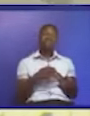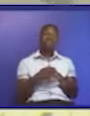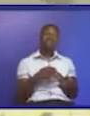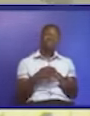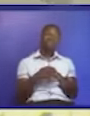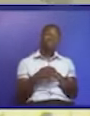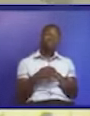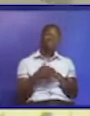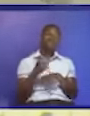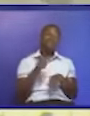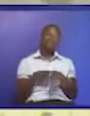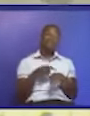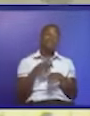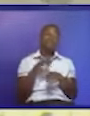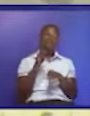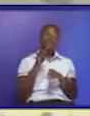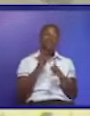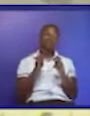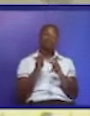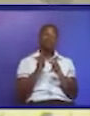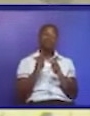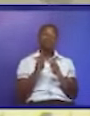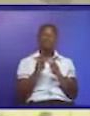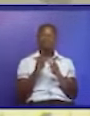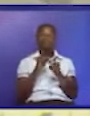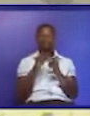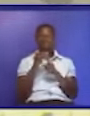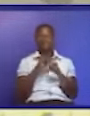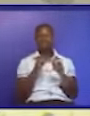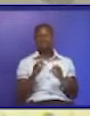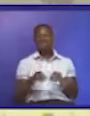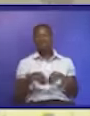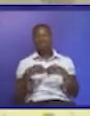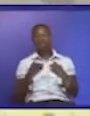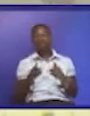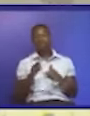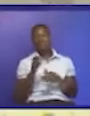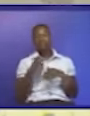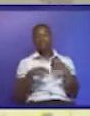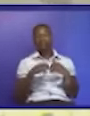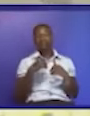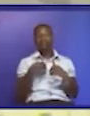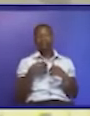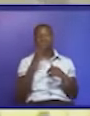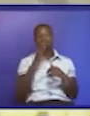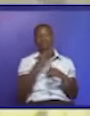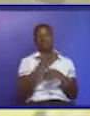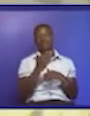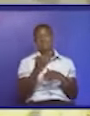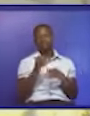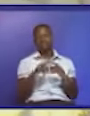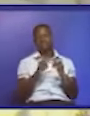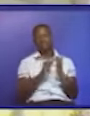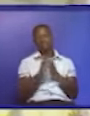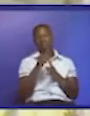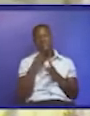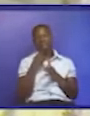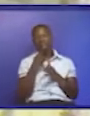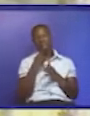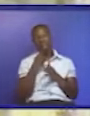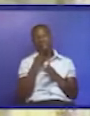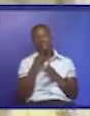time people talk about things like this, people carry it in a bad light. I tell you the truth, I love you too